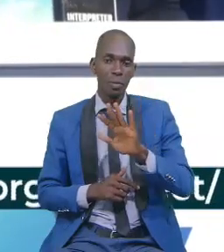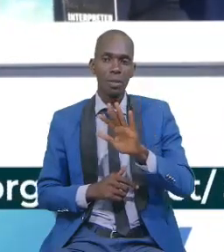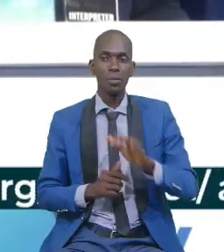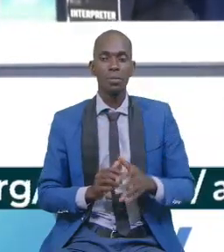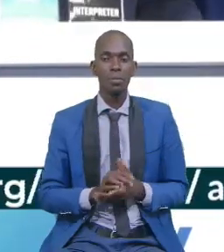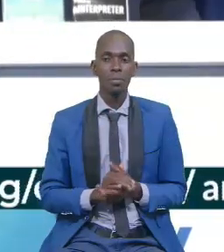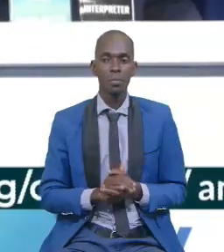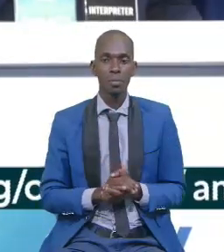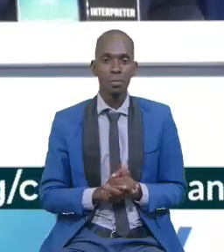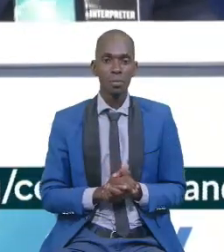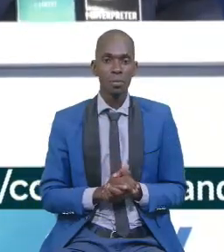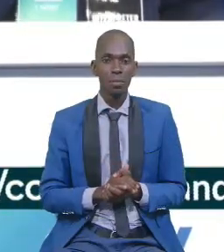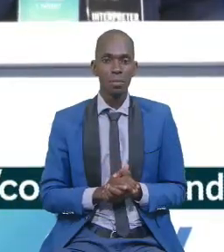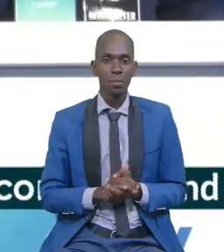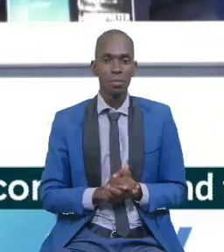+233 055 245 1955.